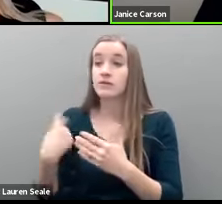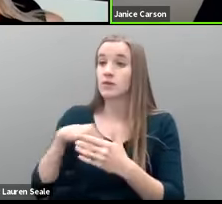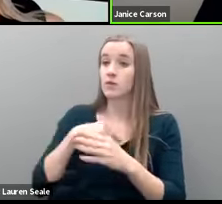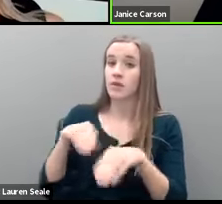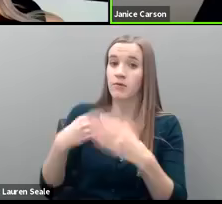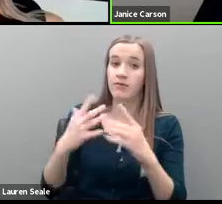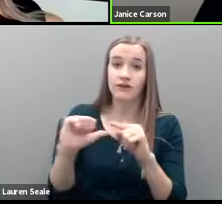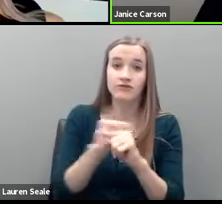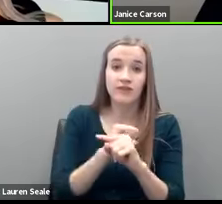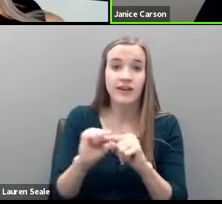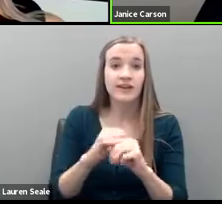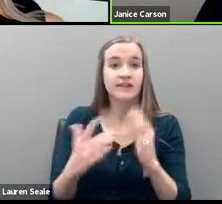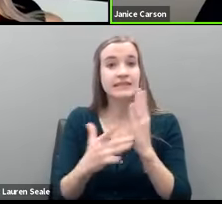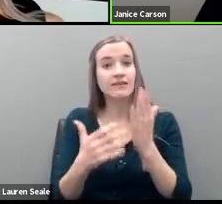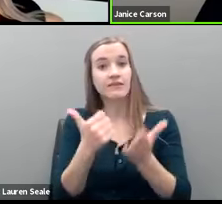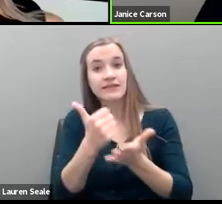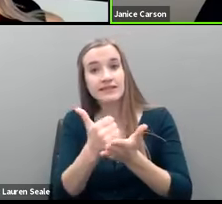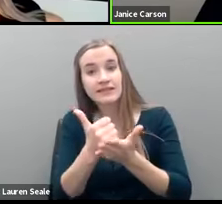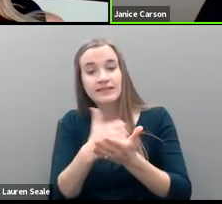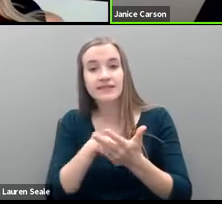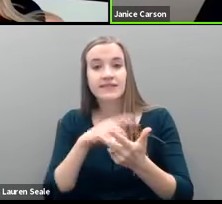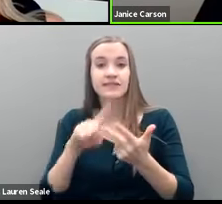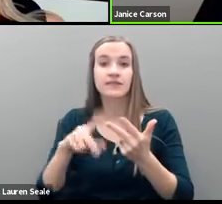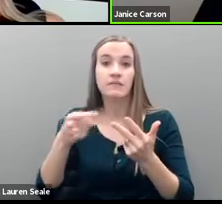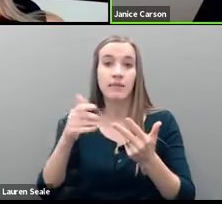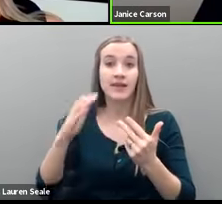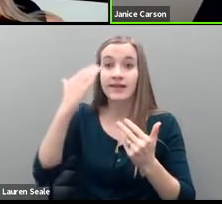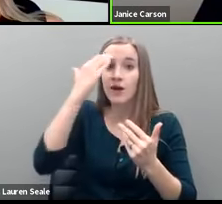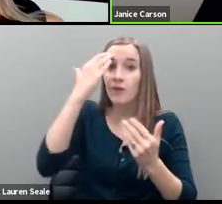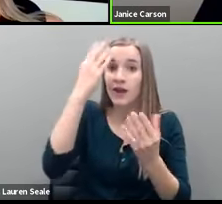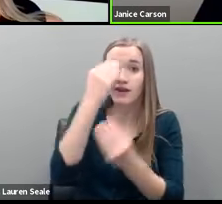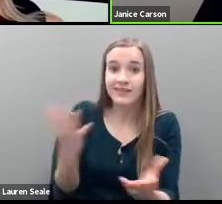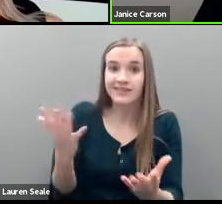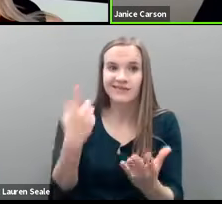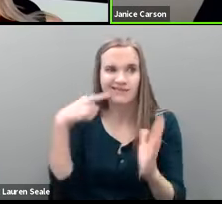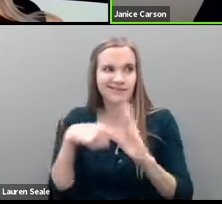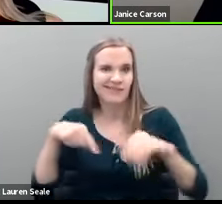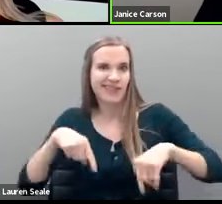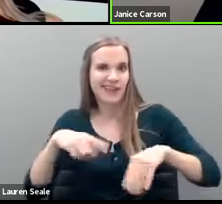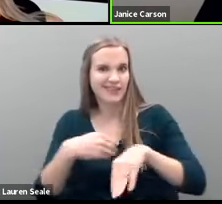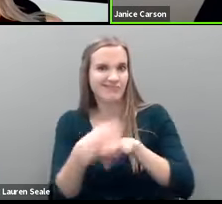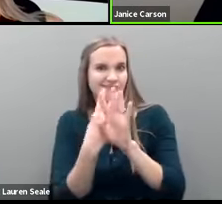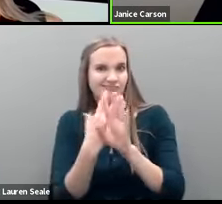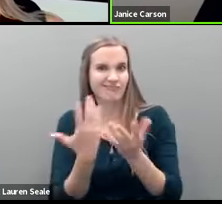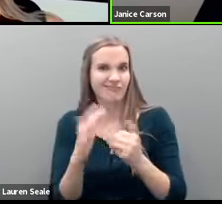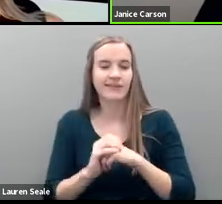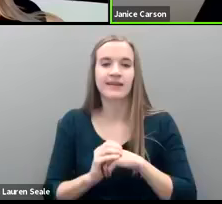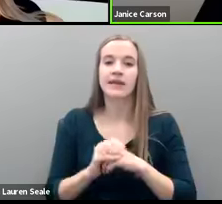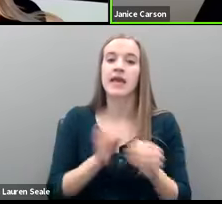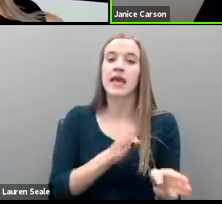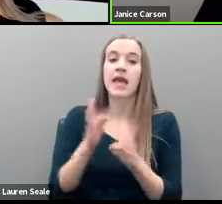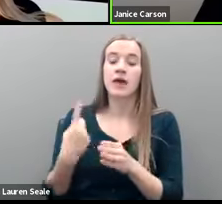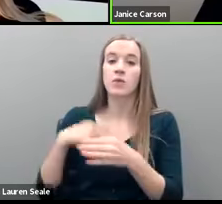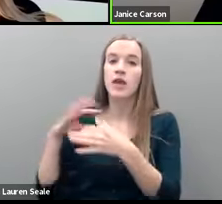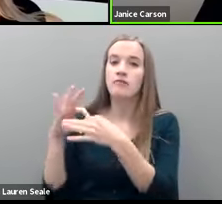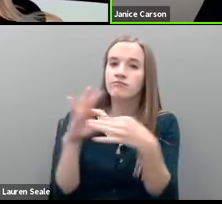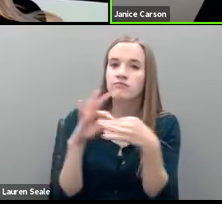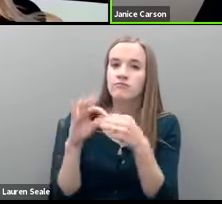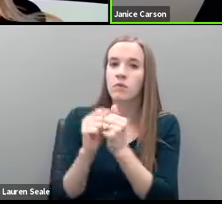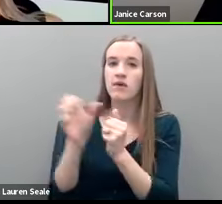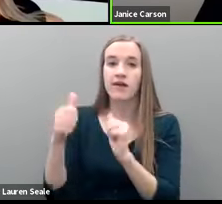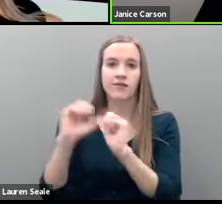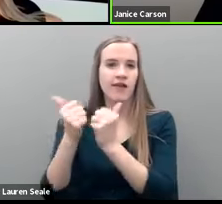we do public awareness, such as right now, and we do coordination and collaboration with other agencies. We